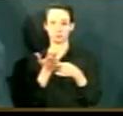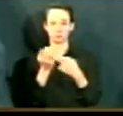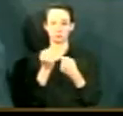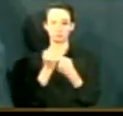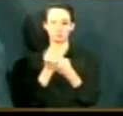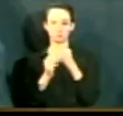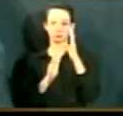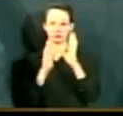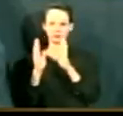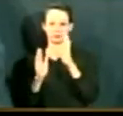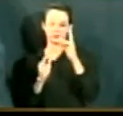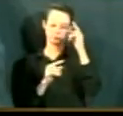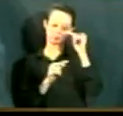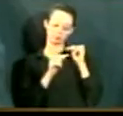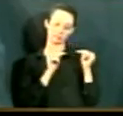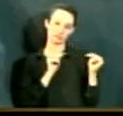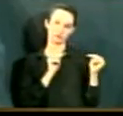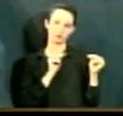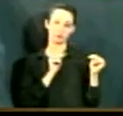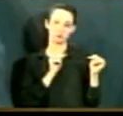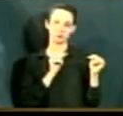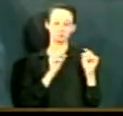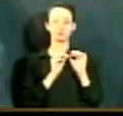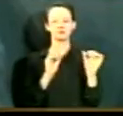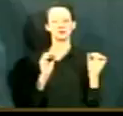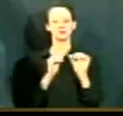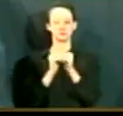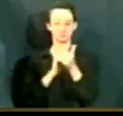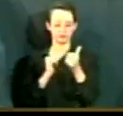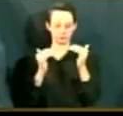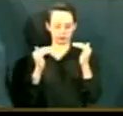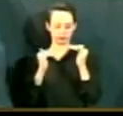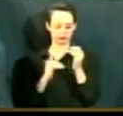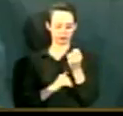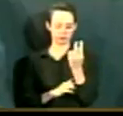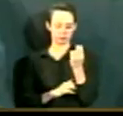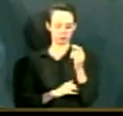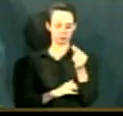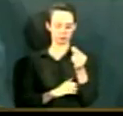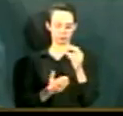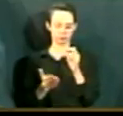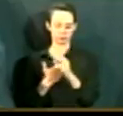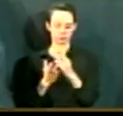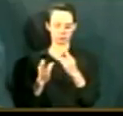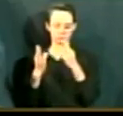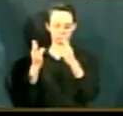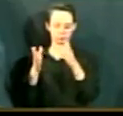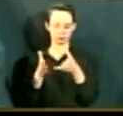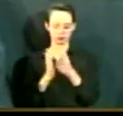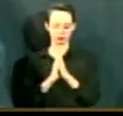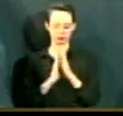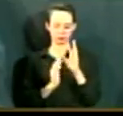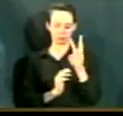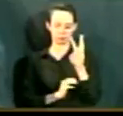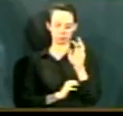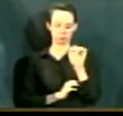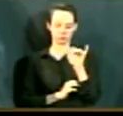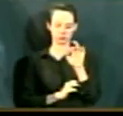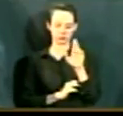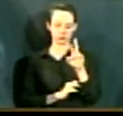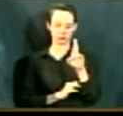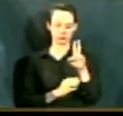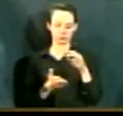aye. Aye. All opposed? Motion carries. 12G, approve resolution requesting a waiver of scoring